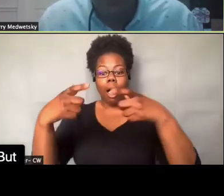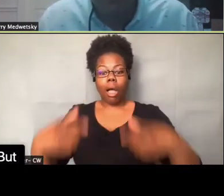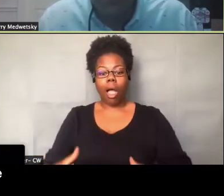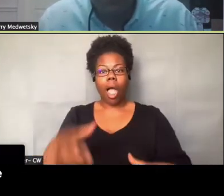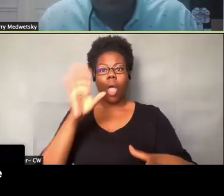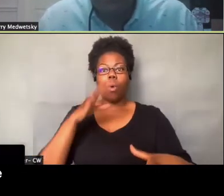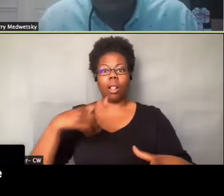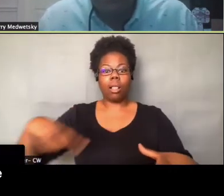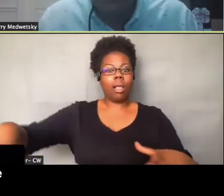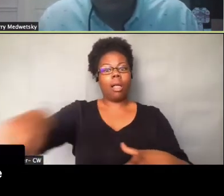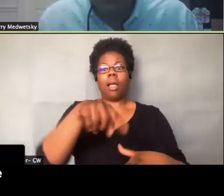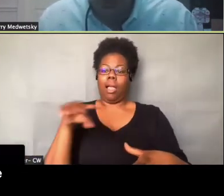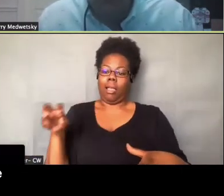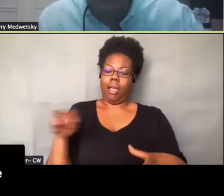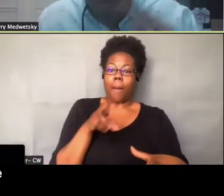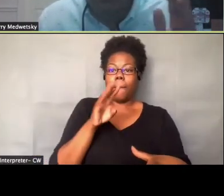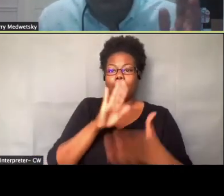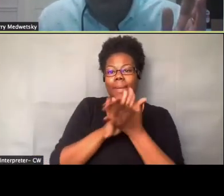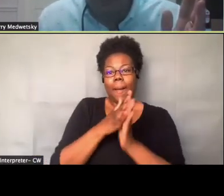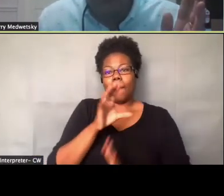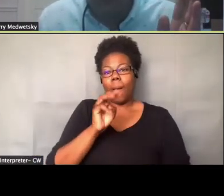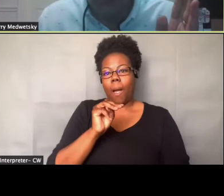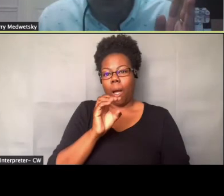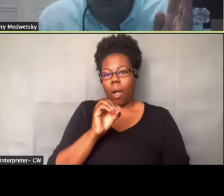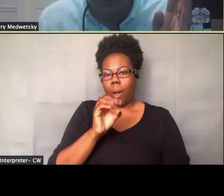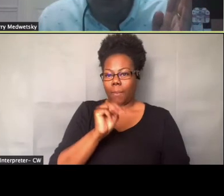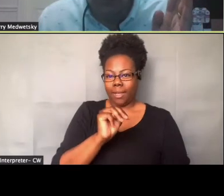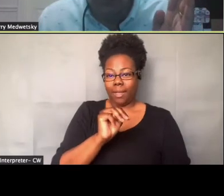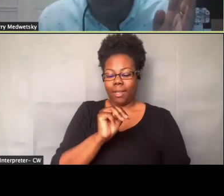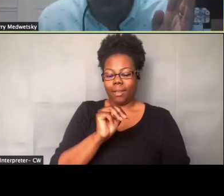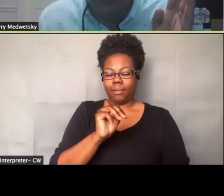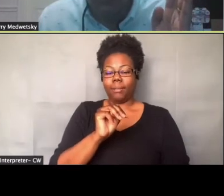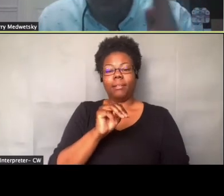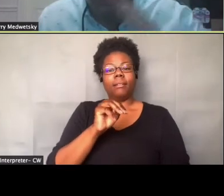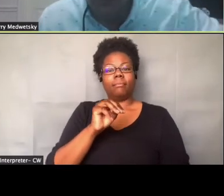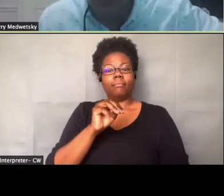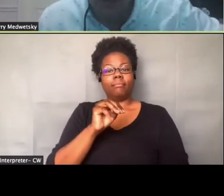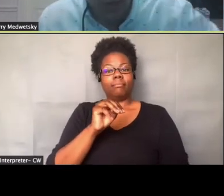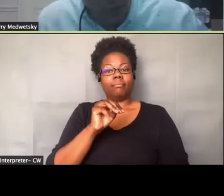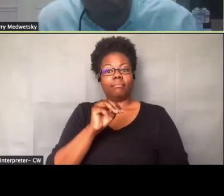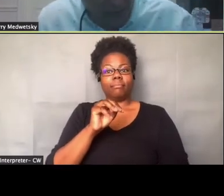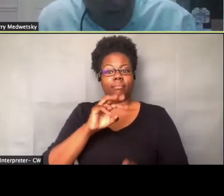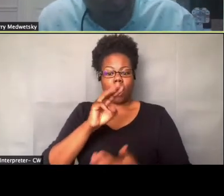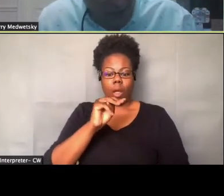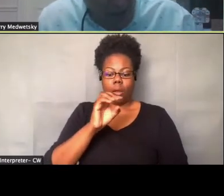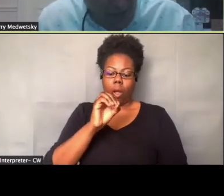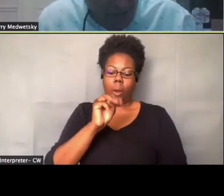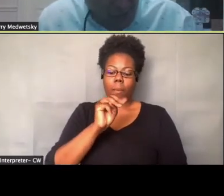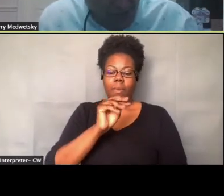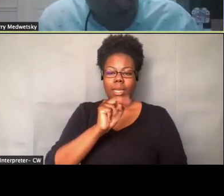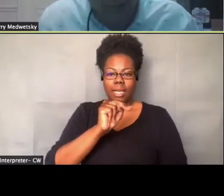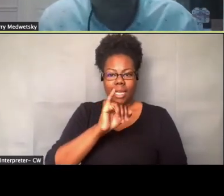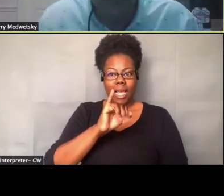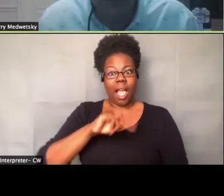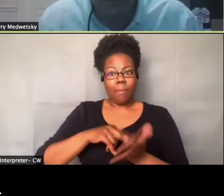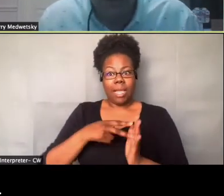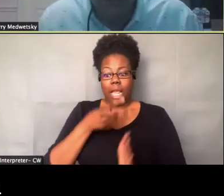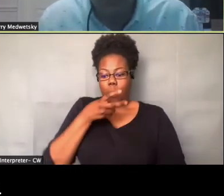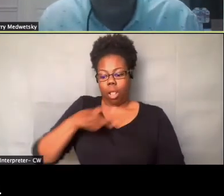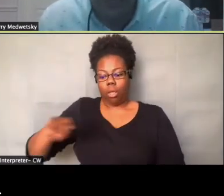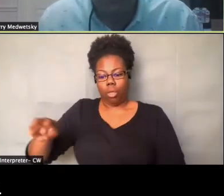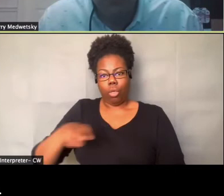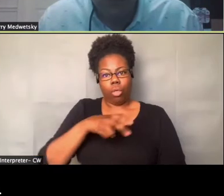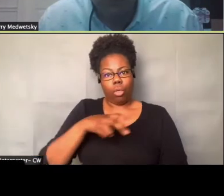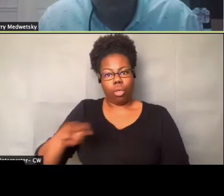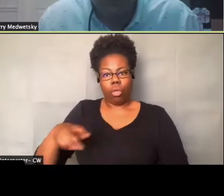table. So it switches from vertical directional to table omnidirectional.